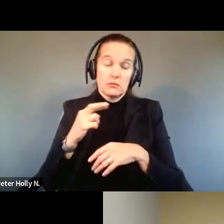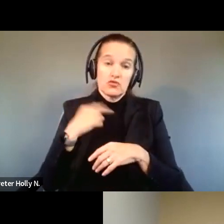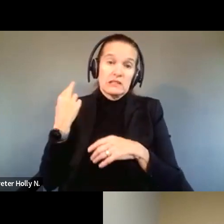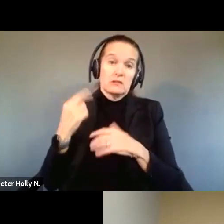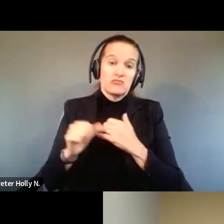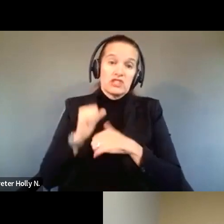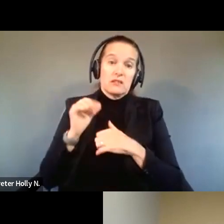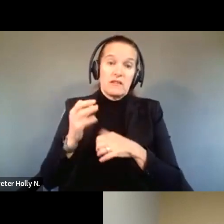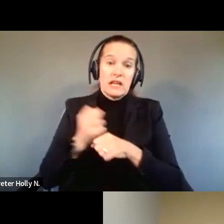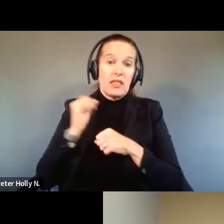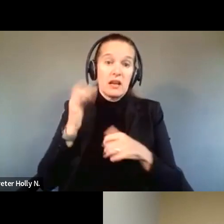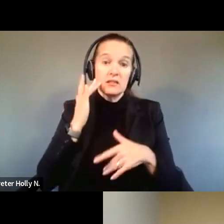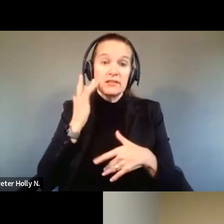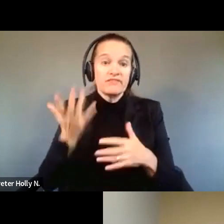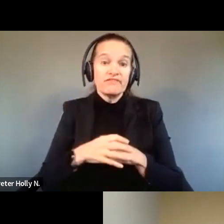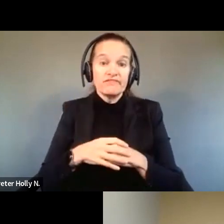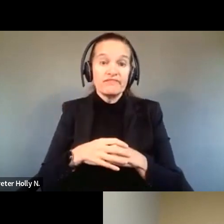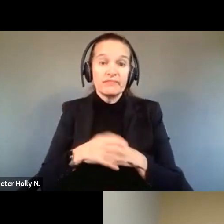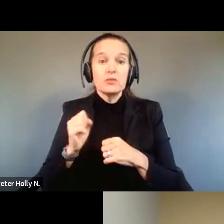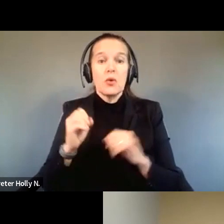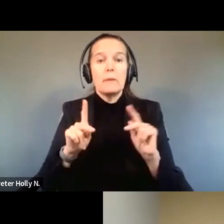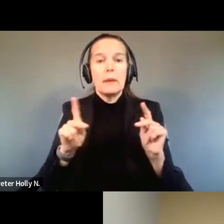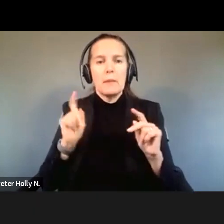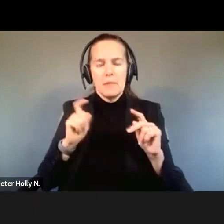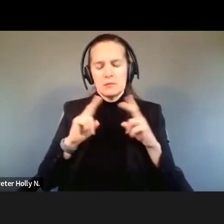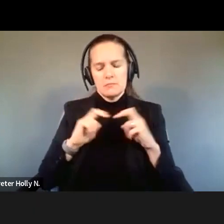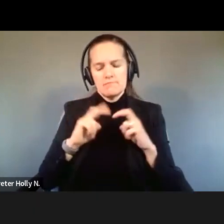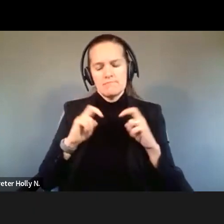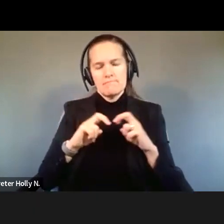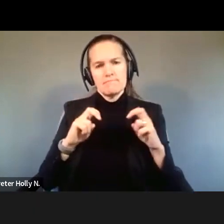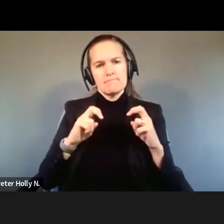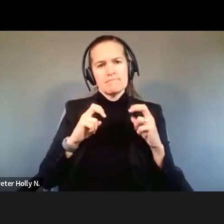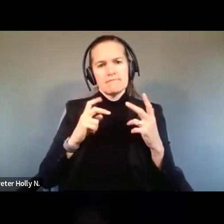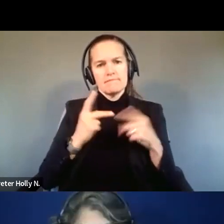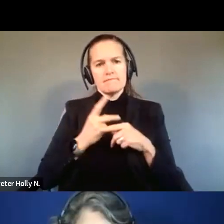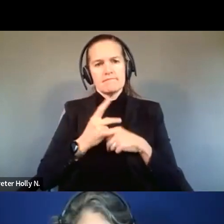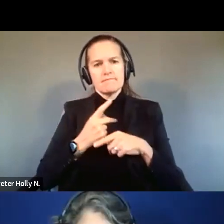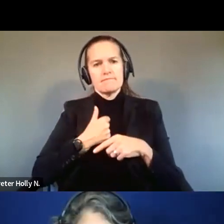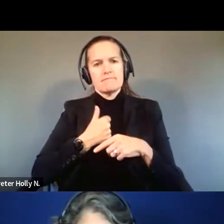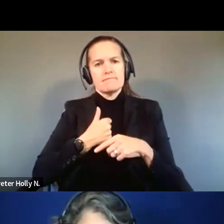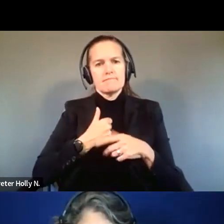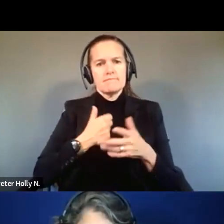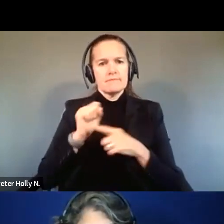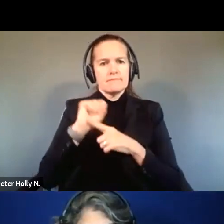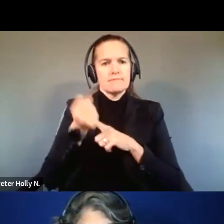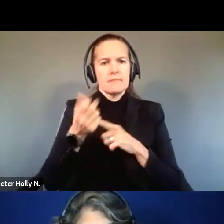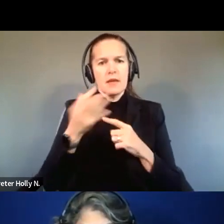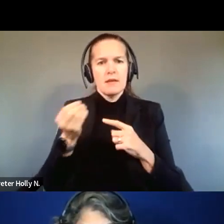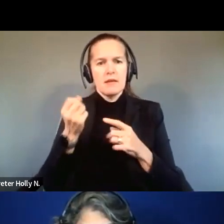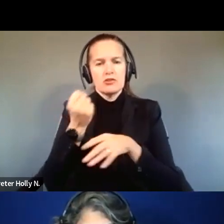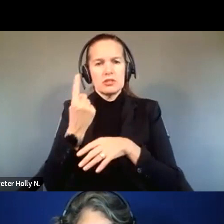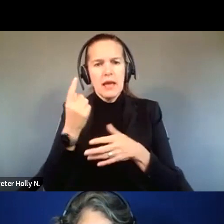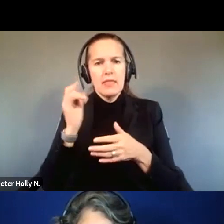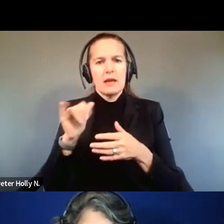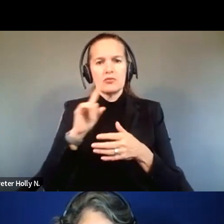respiratory illness. So I think people have to kind of look at what their circumstances are and understand that